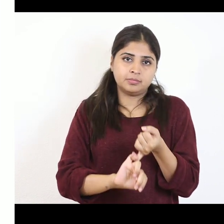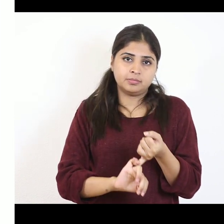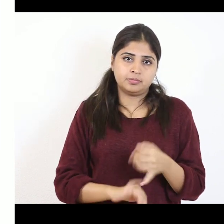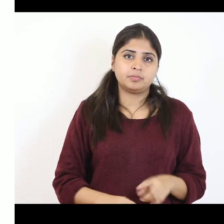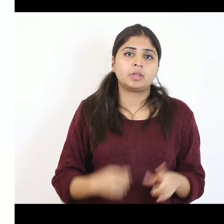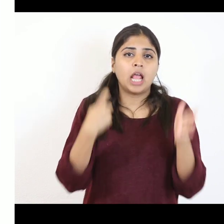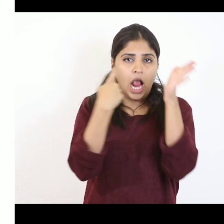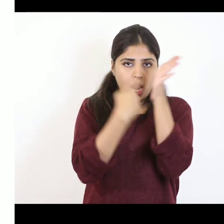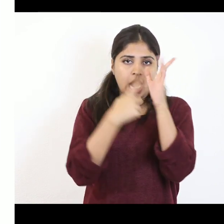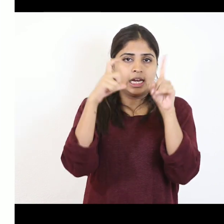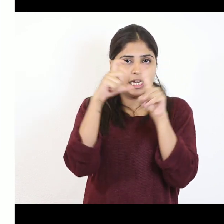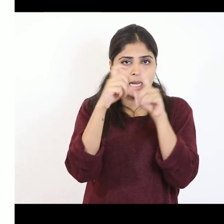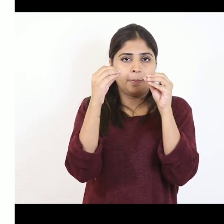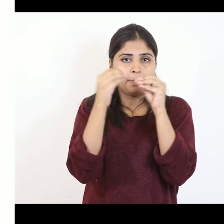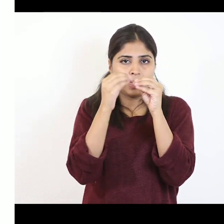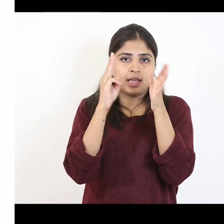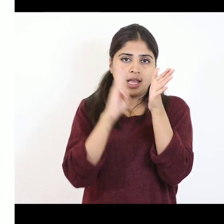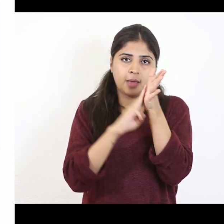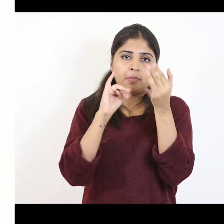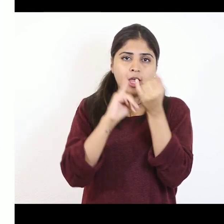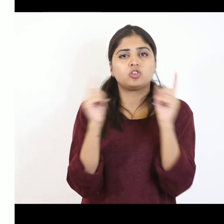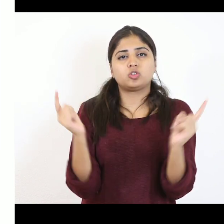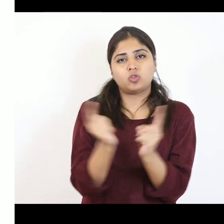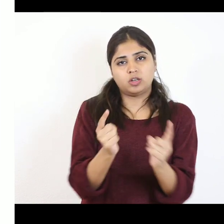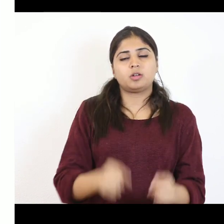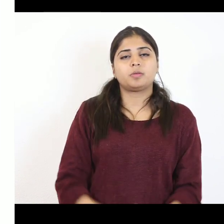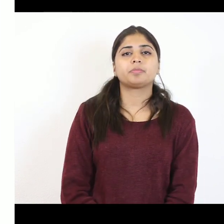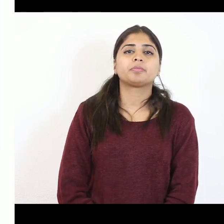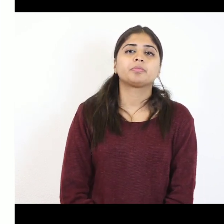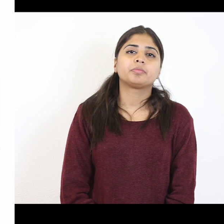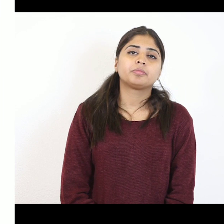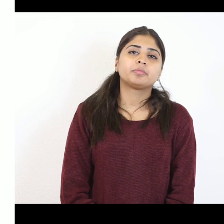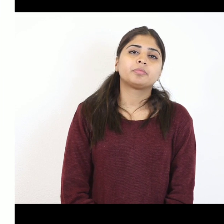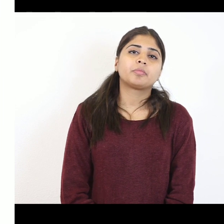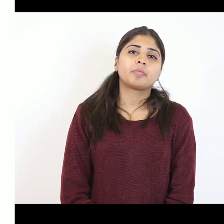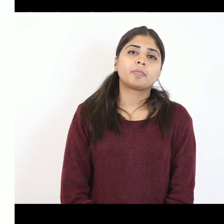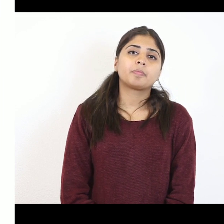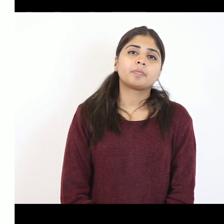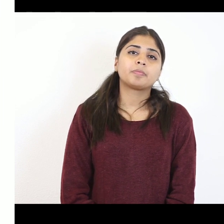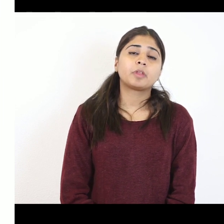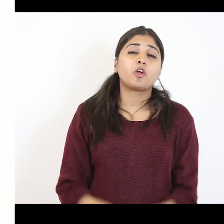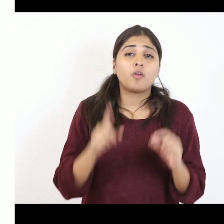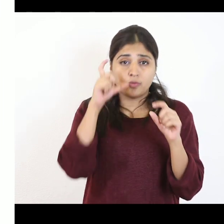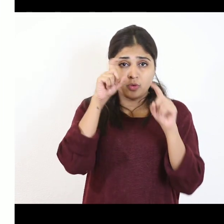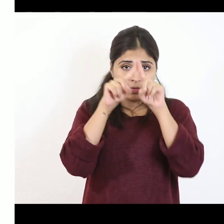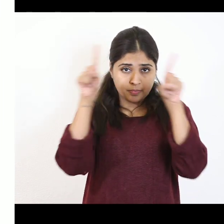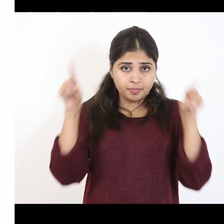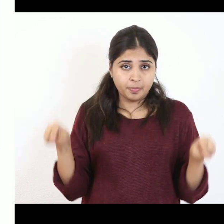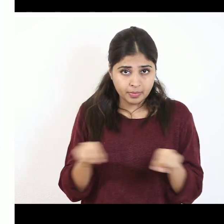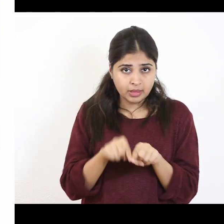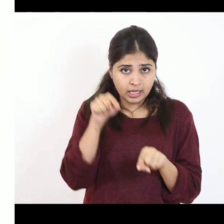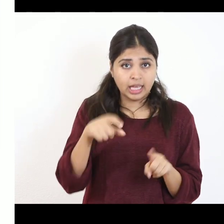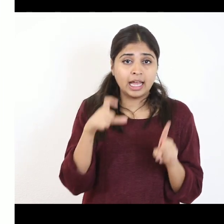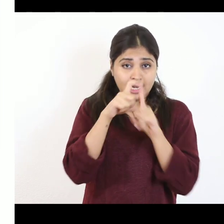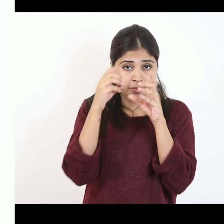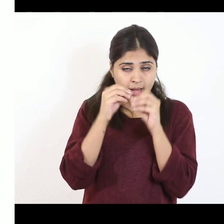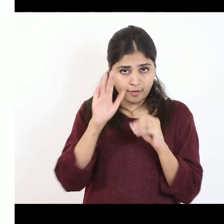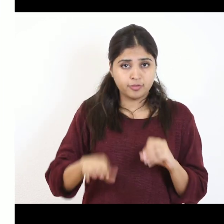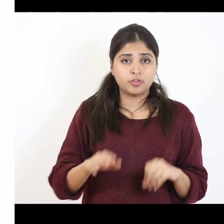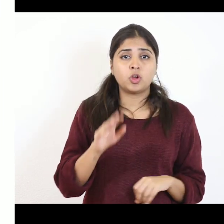In the given picture, the database has 20 tables. Each table serves a specific purpose.